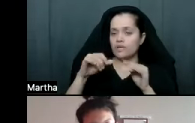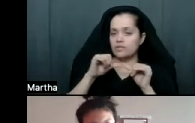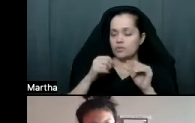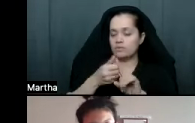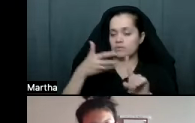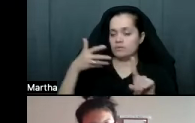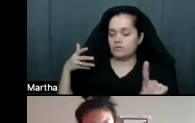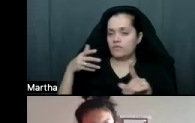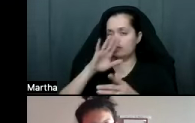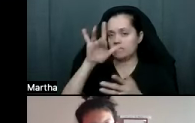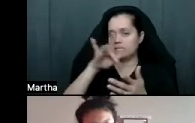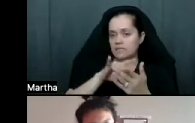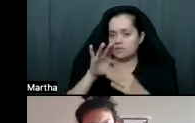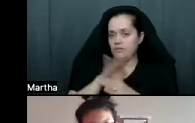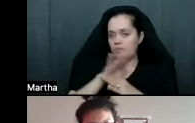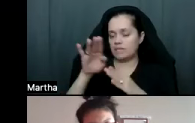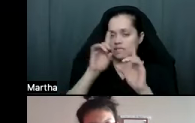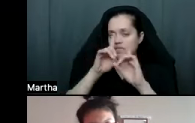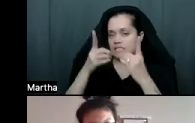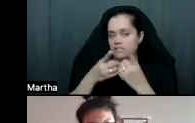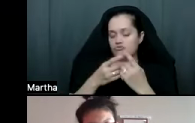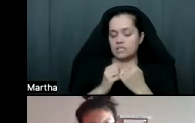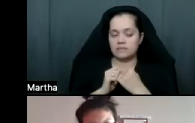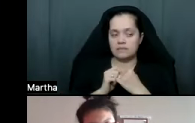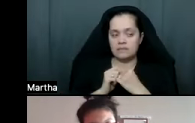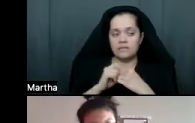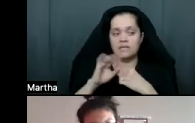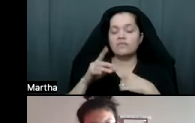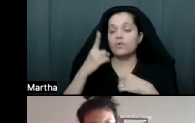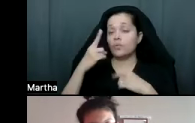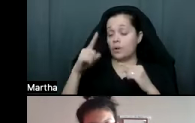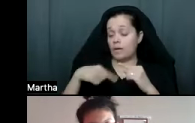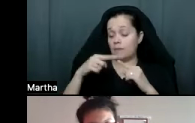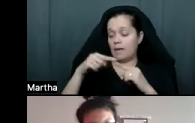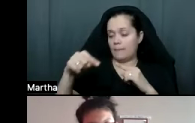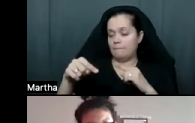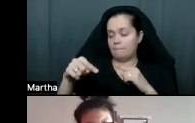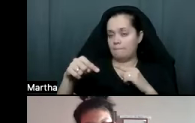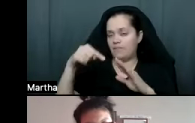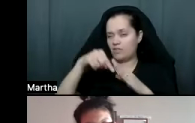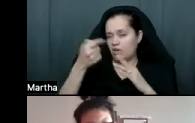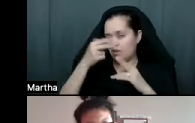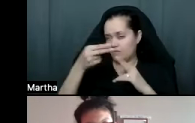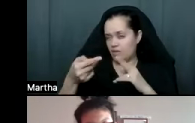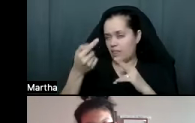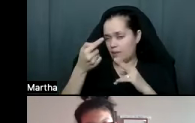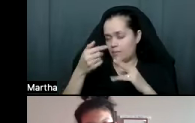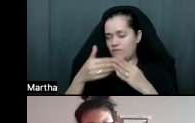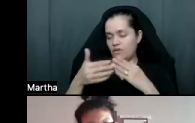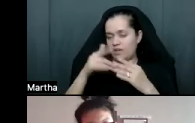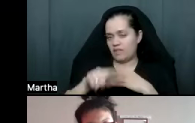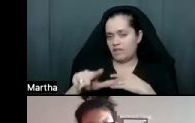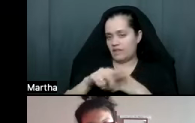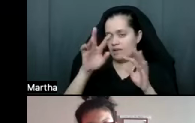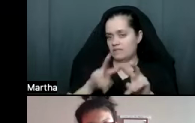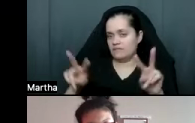away from the central business district. If you're 1 mile away, the costs have gone down a little bit for what the land's